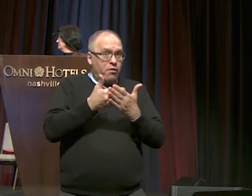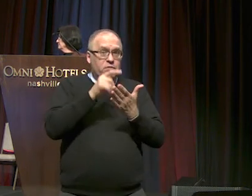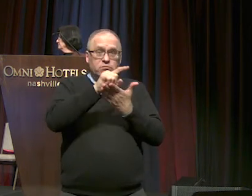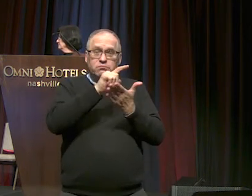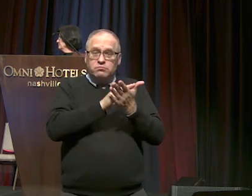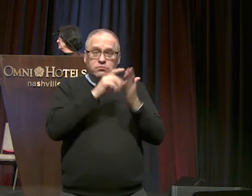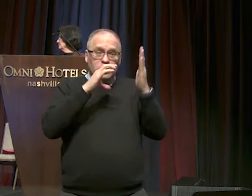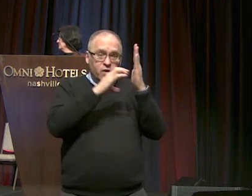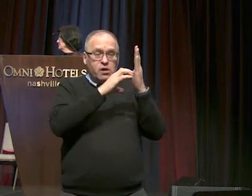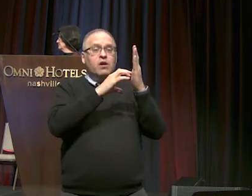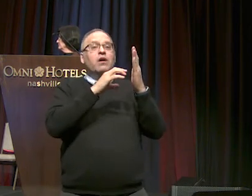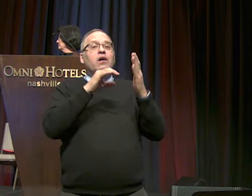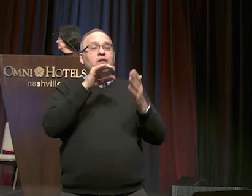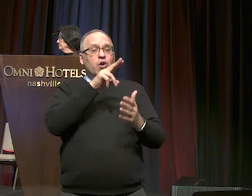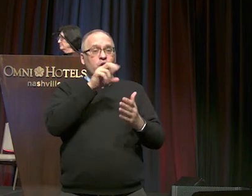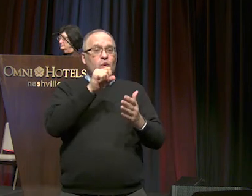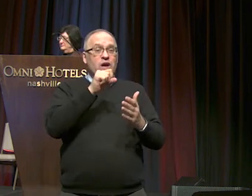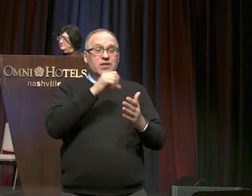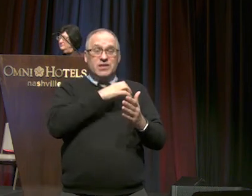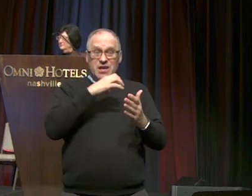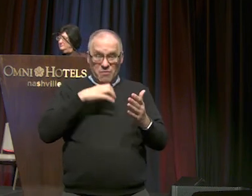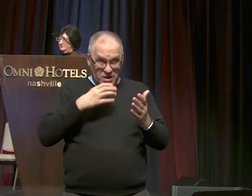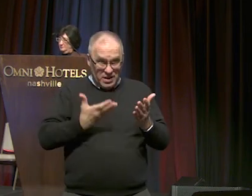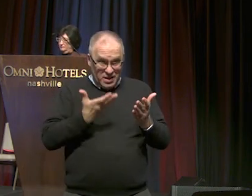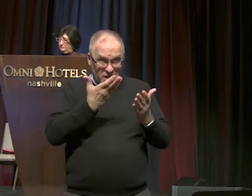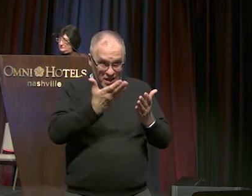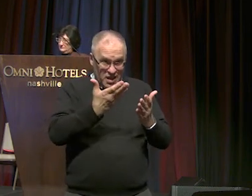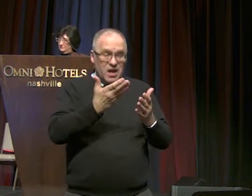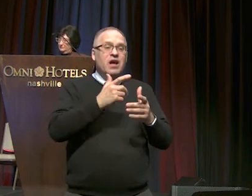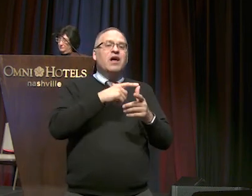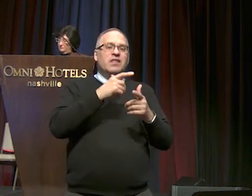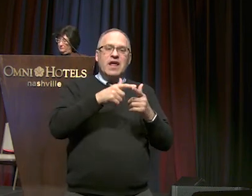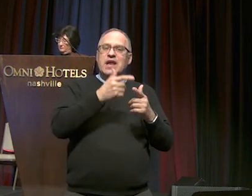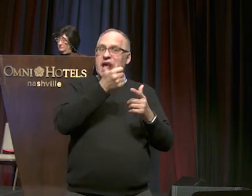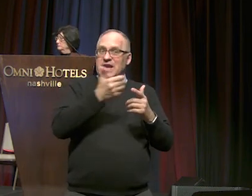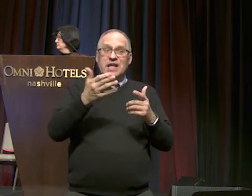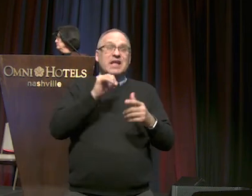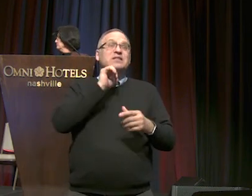by the U.S. Regional Committee would go back to the General Conference.